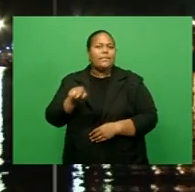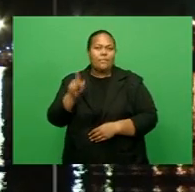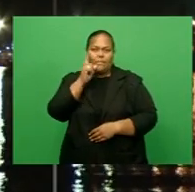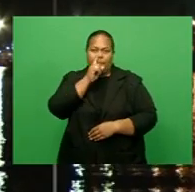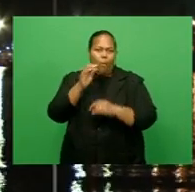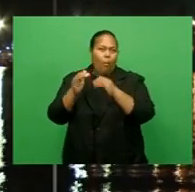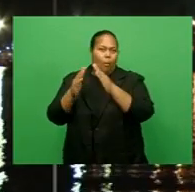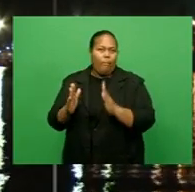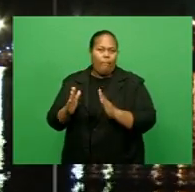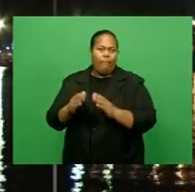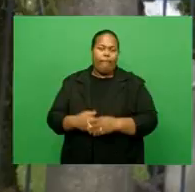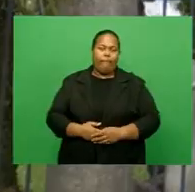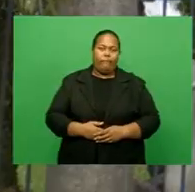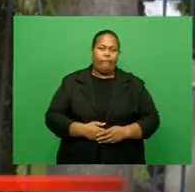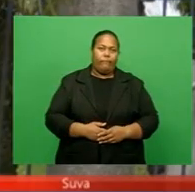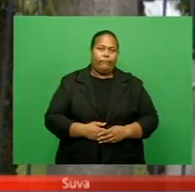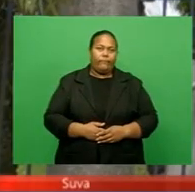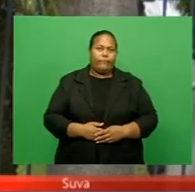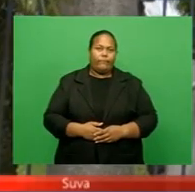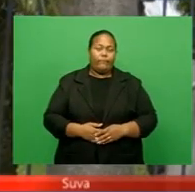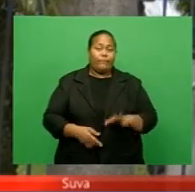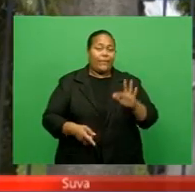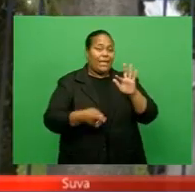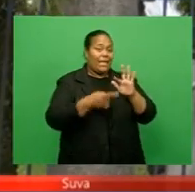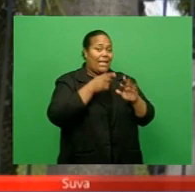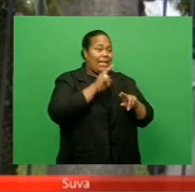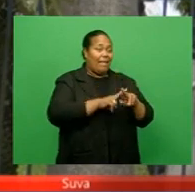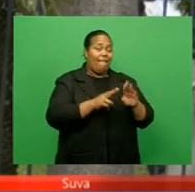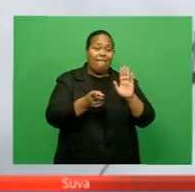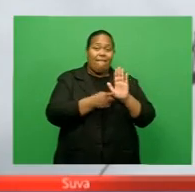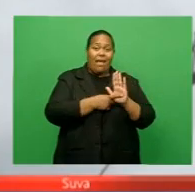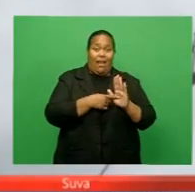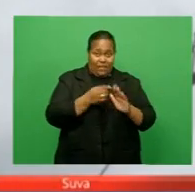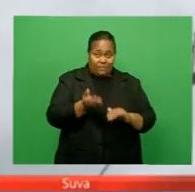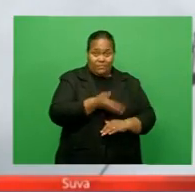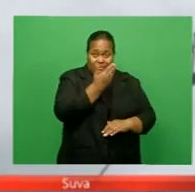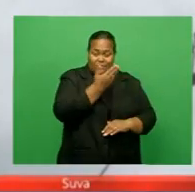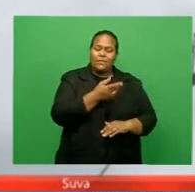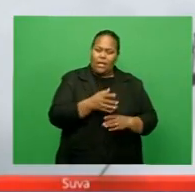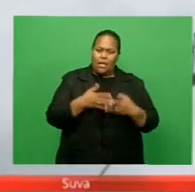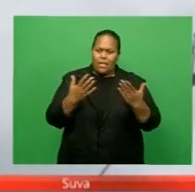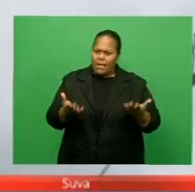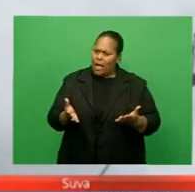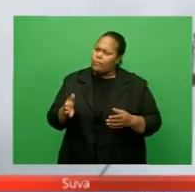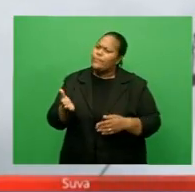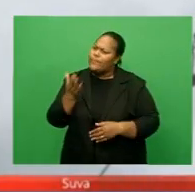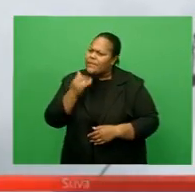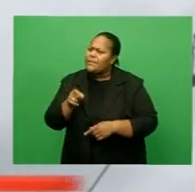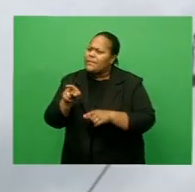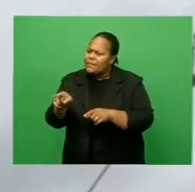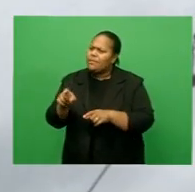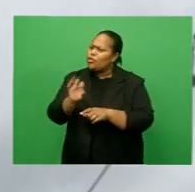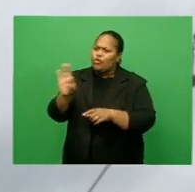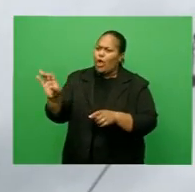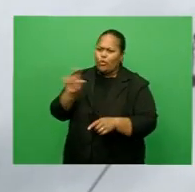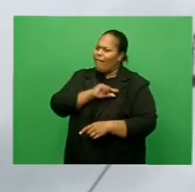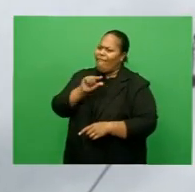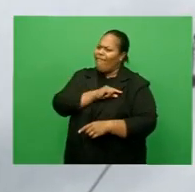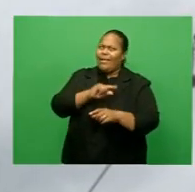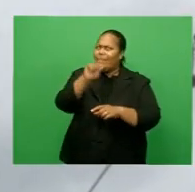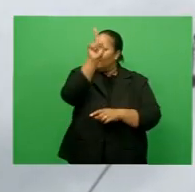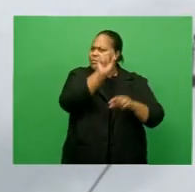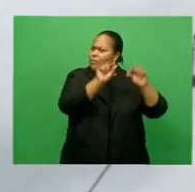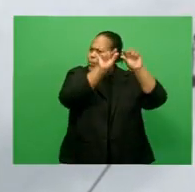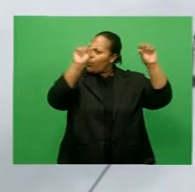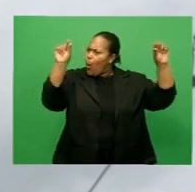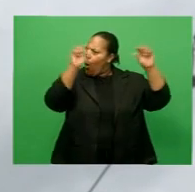Kumar reports. The EFL has called on licensed contractors to stop playing a part in the illegal wiring of homes and businesses